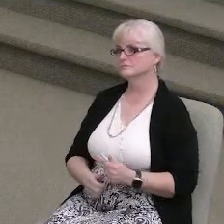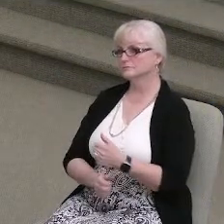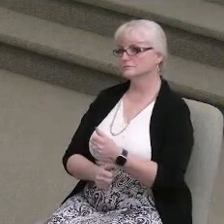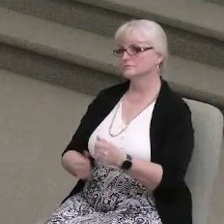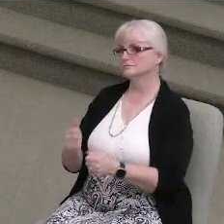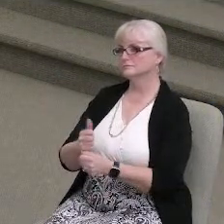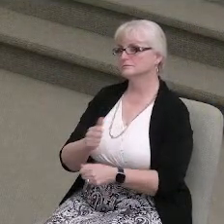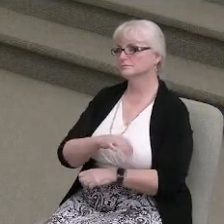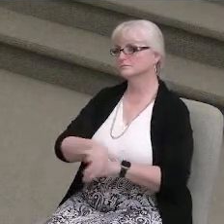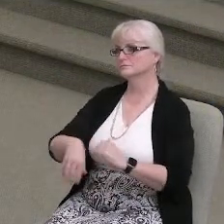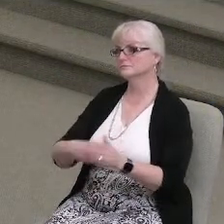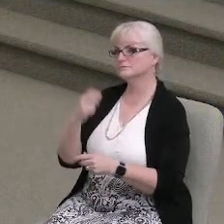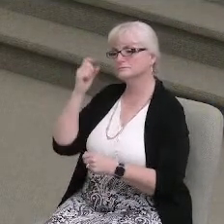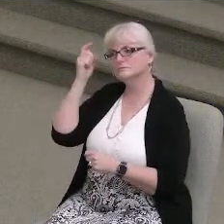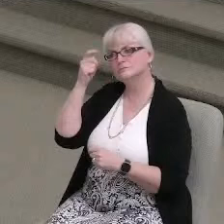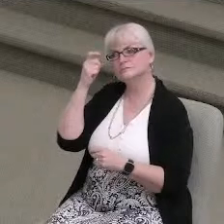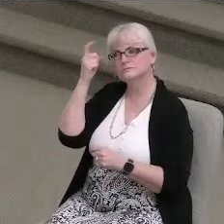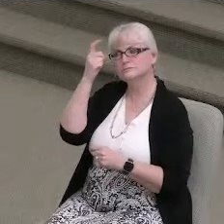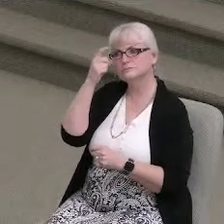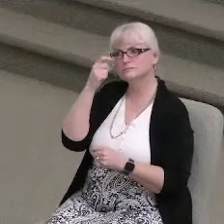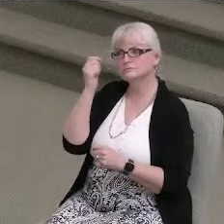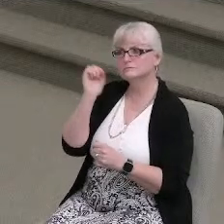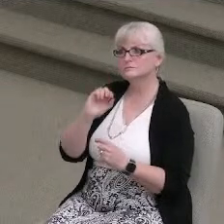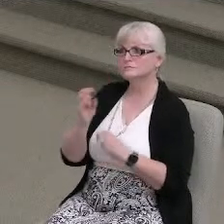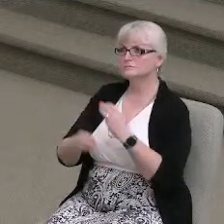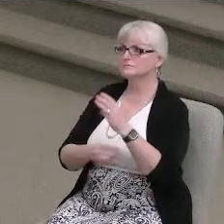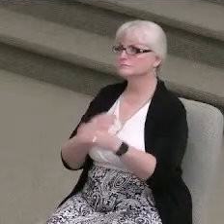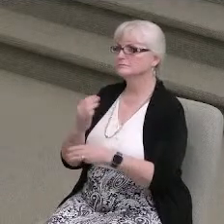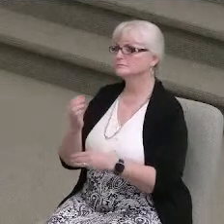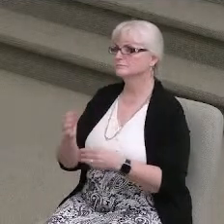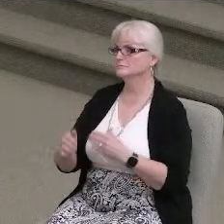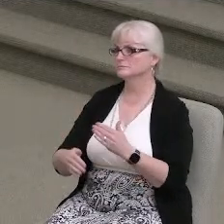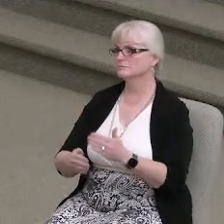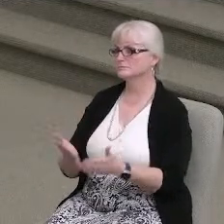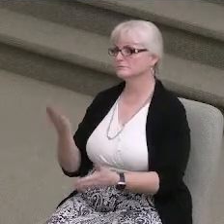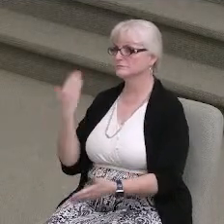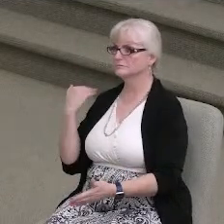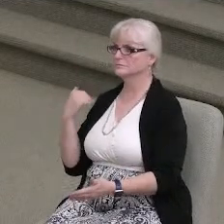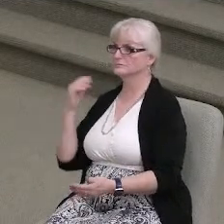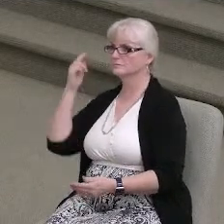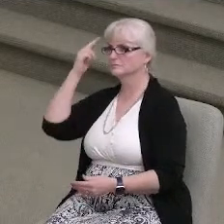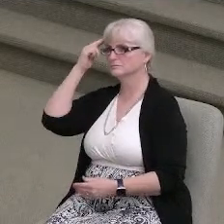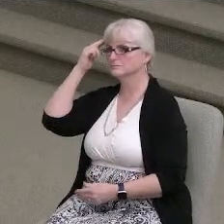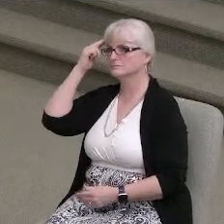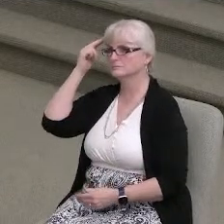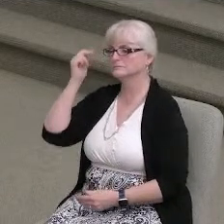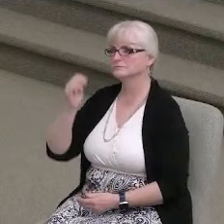thrones, above all wonders the world has ever